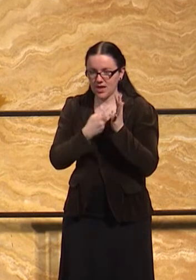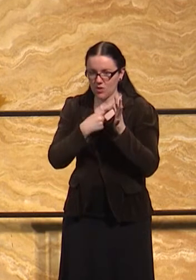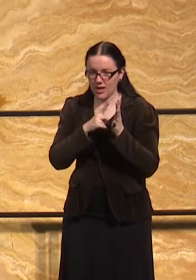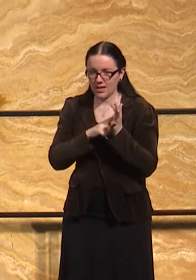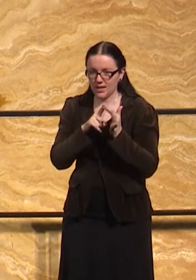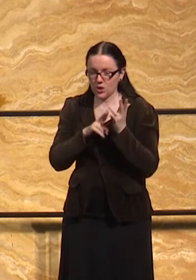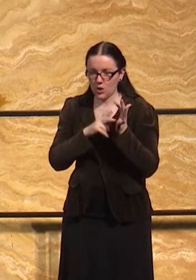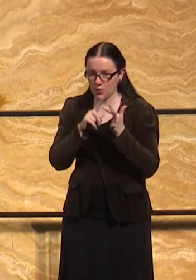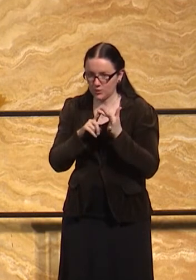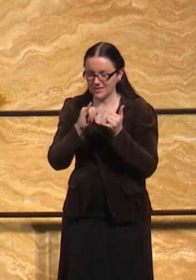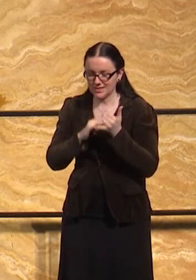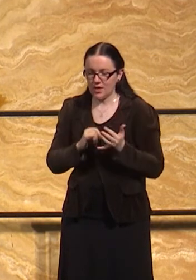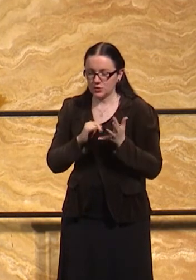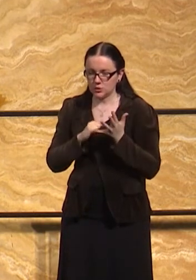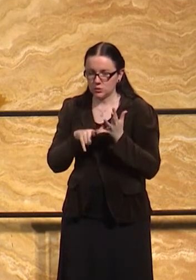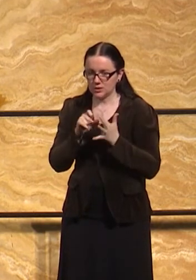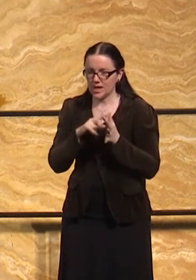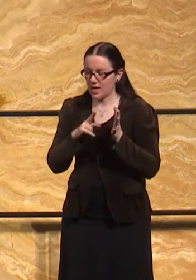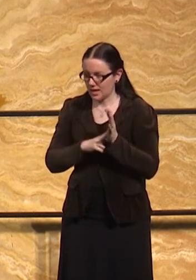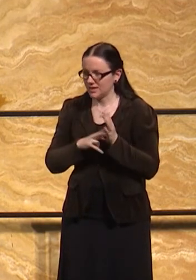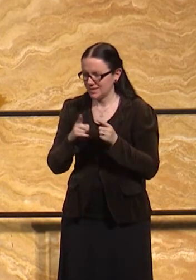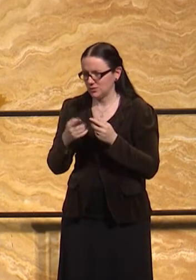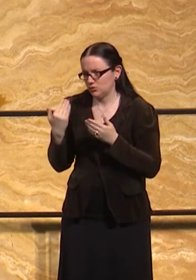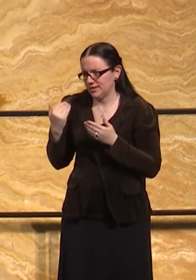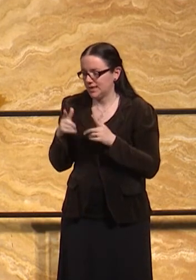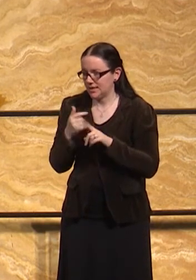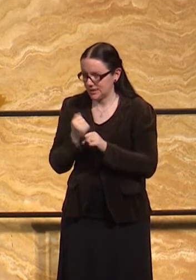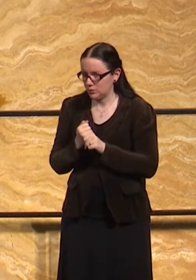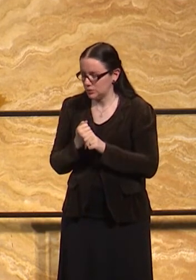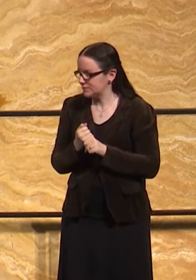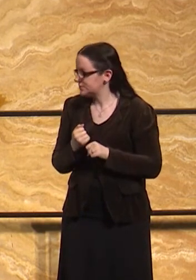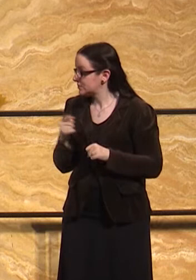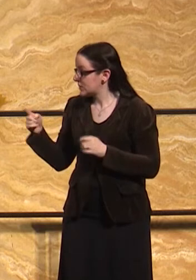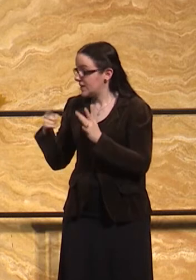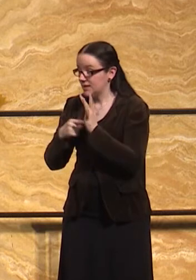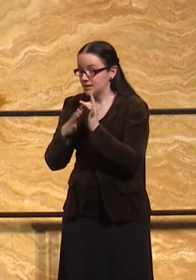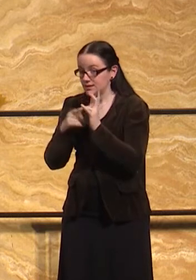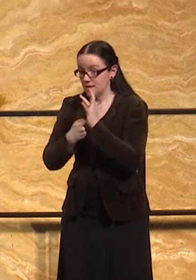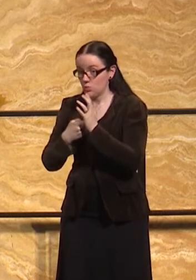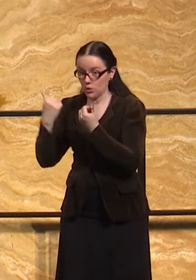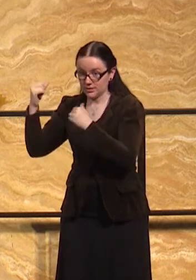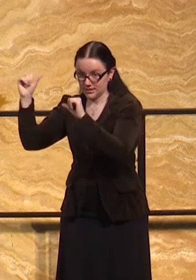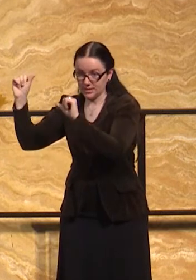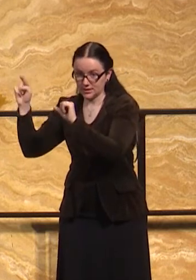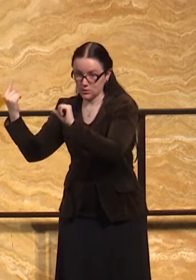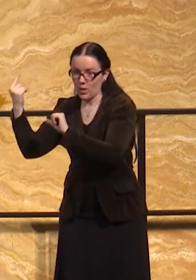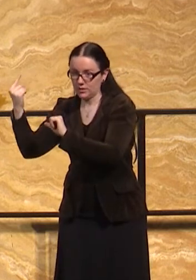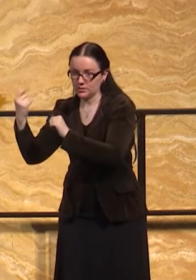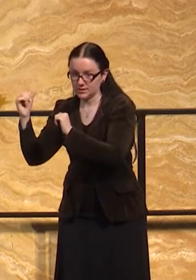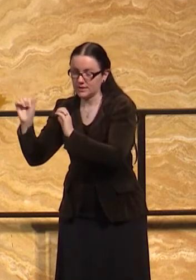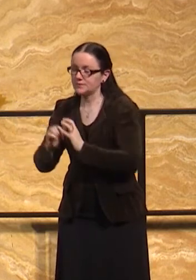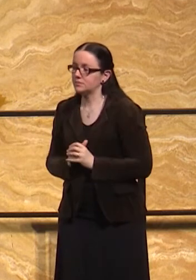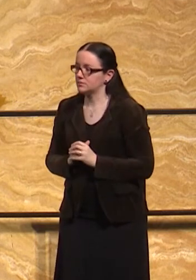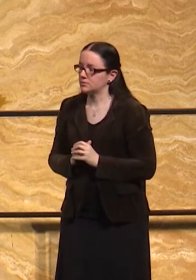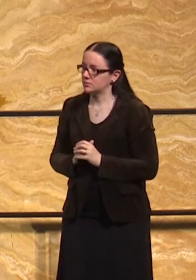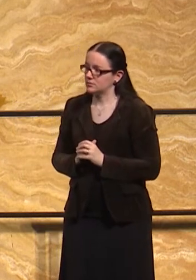Republic, South Sudan. These are more recent examples, and only Timor is the success case in all of this. That